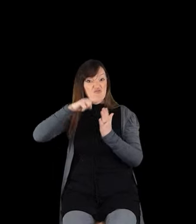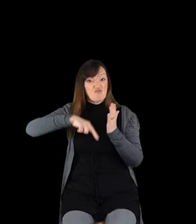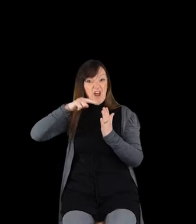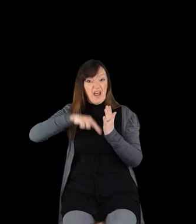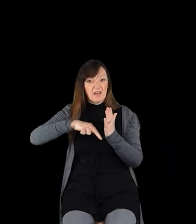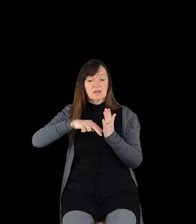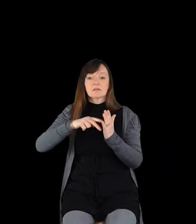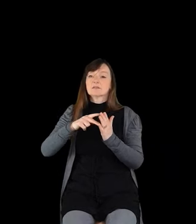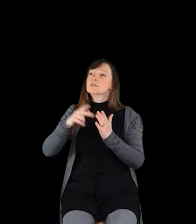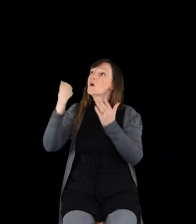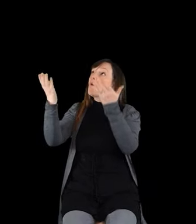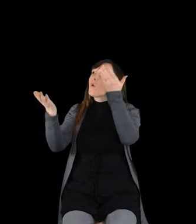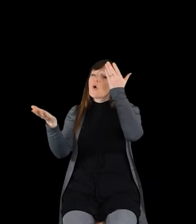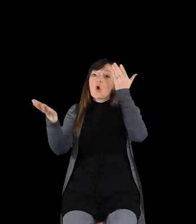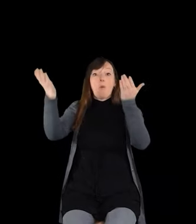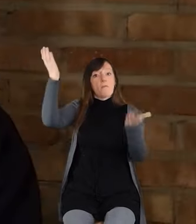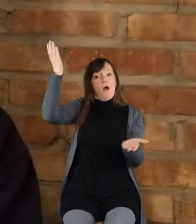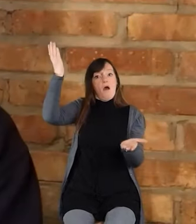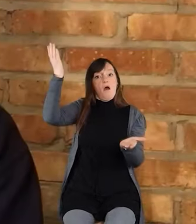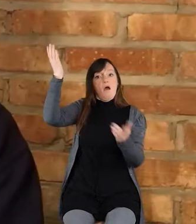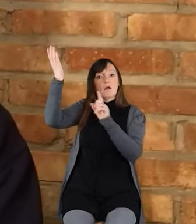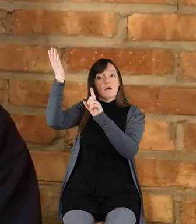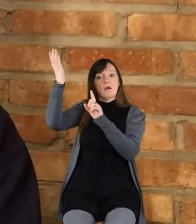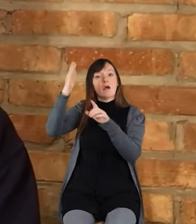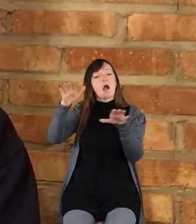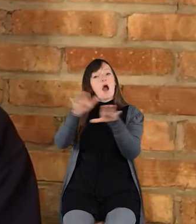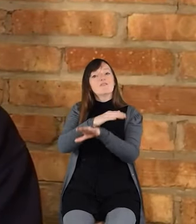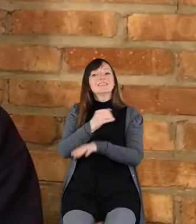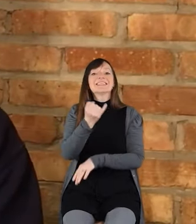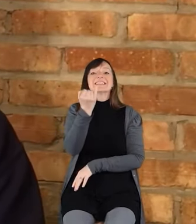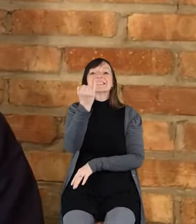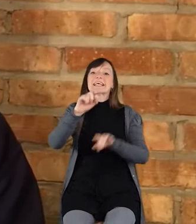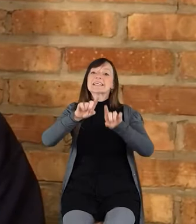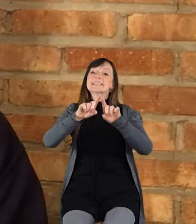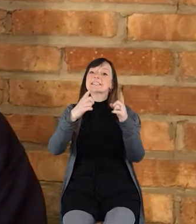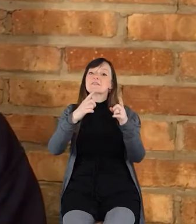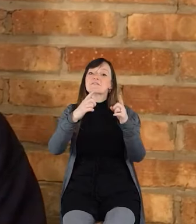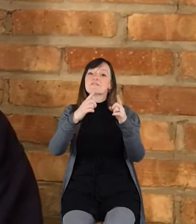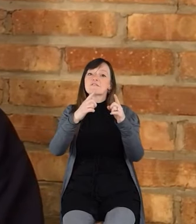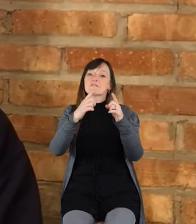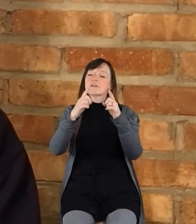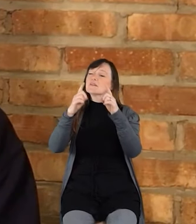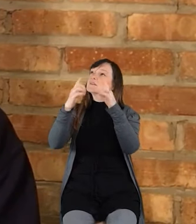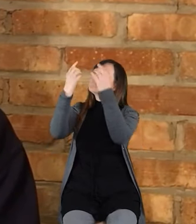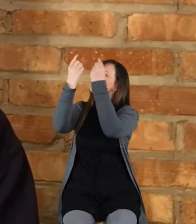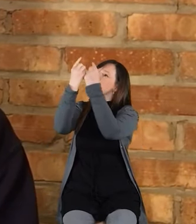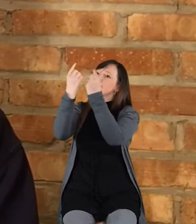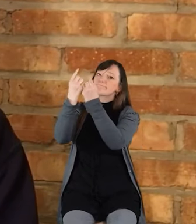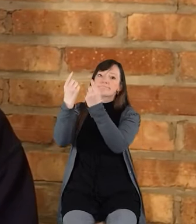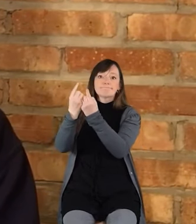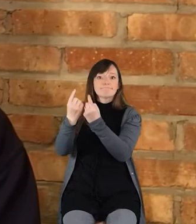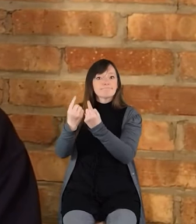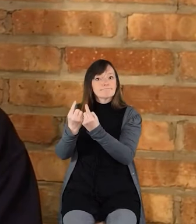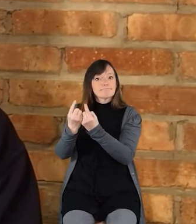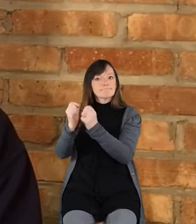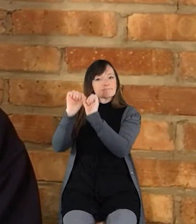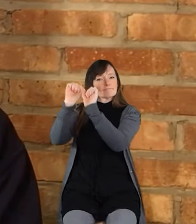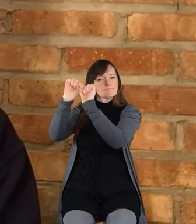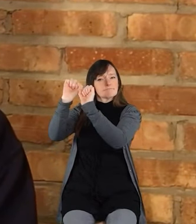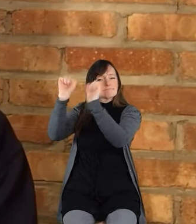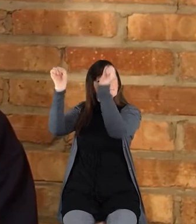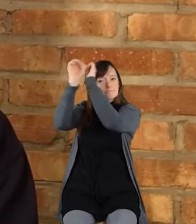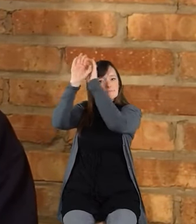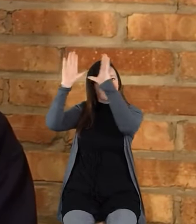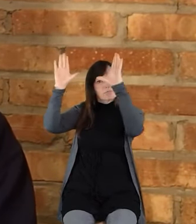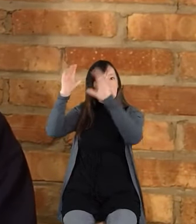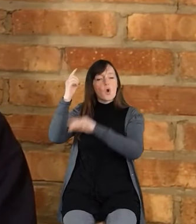60 characteristics of God. For each one, there are only 3 or so pages long for each chapter. So